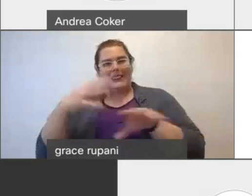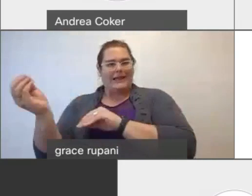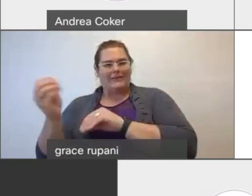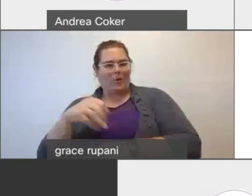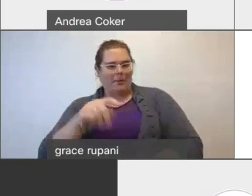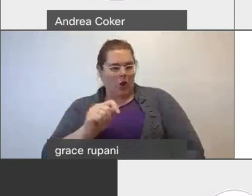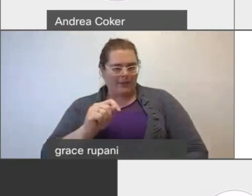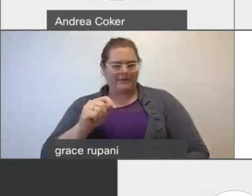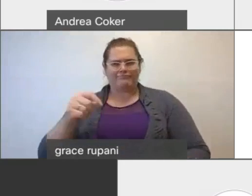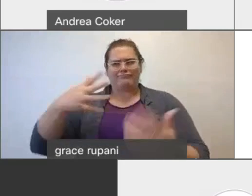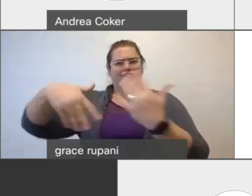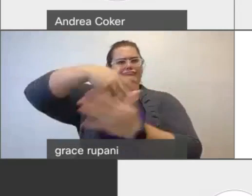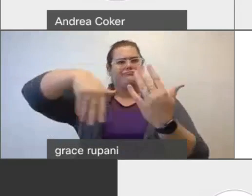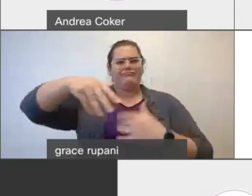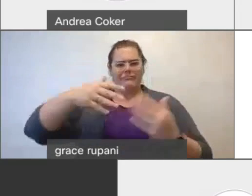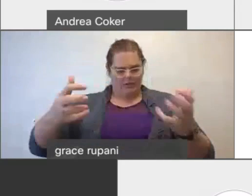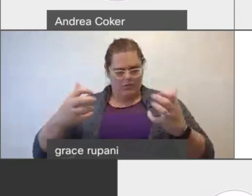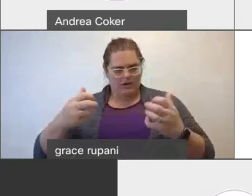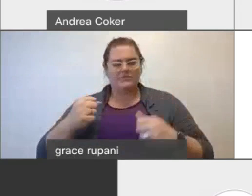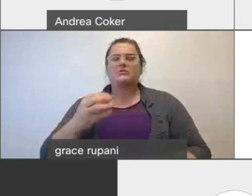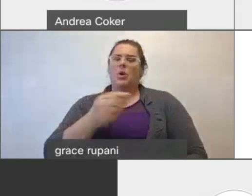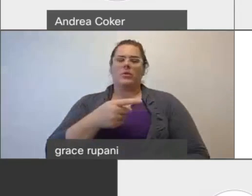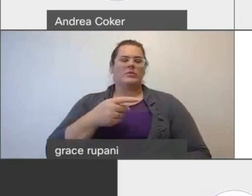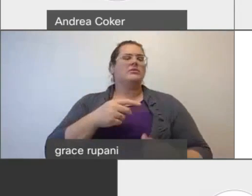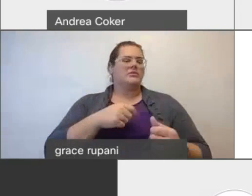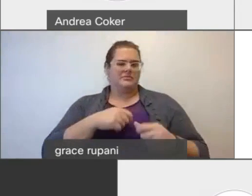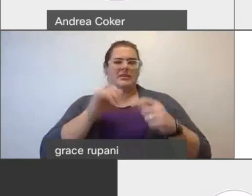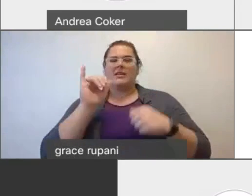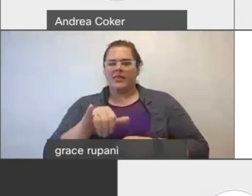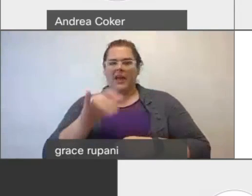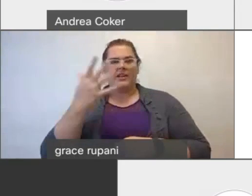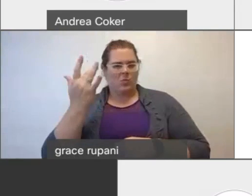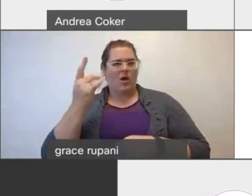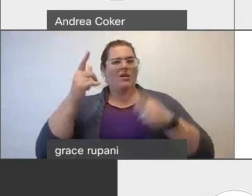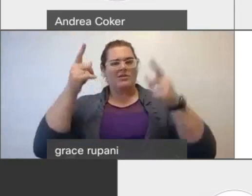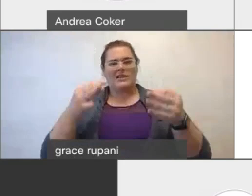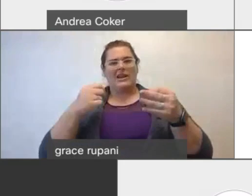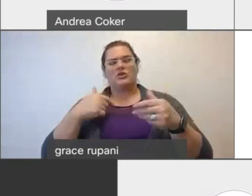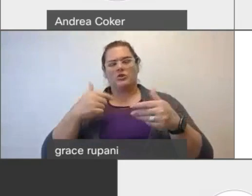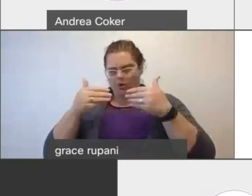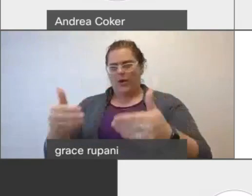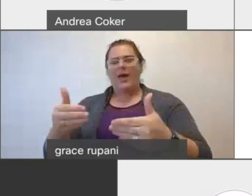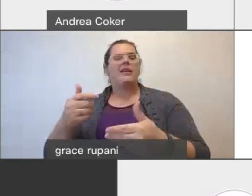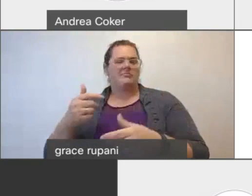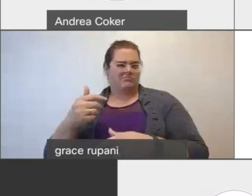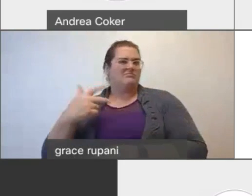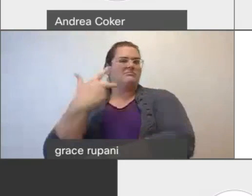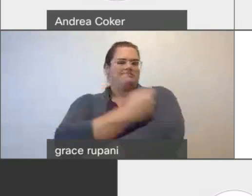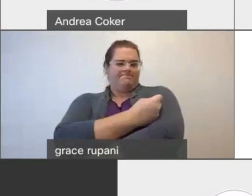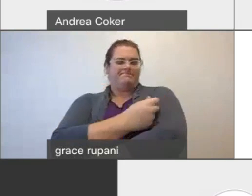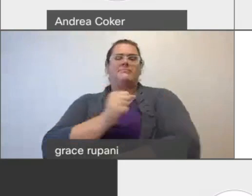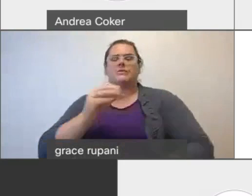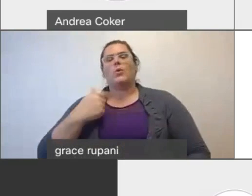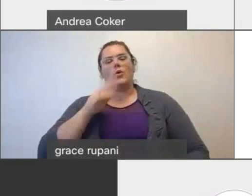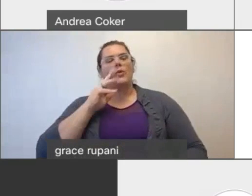continue consistently to be checking in, answering people's questions, that we will continue to push up on that number with the people that we